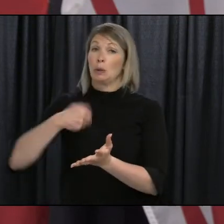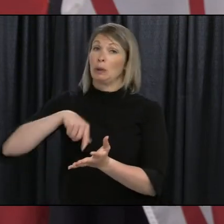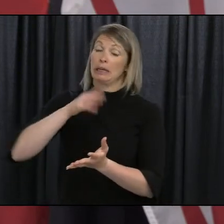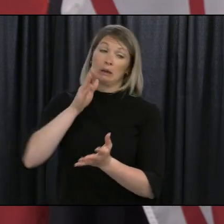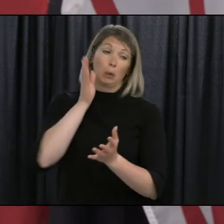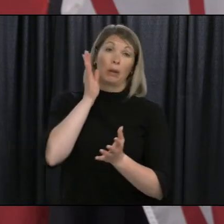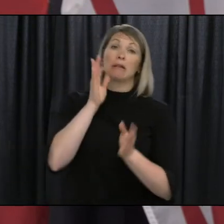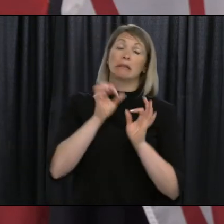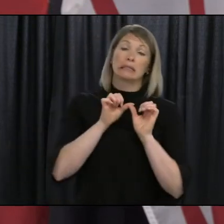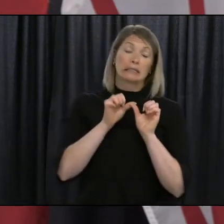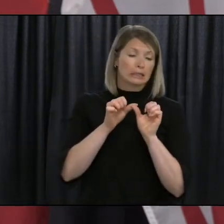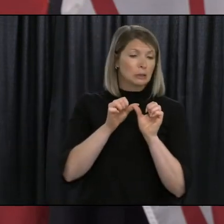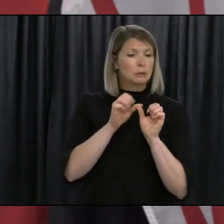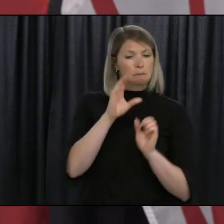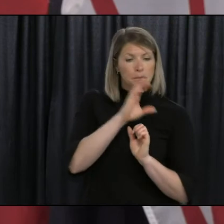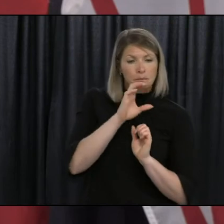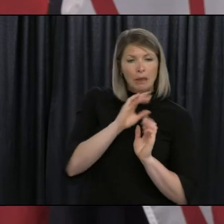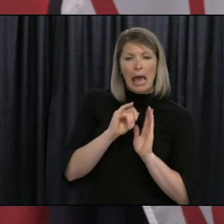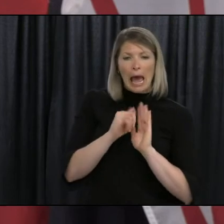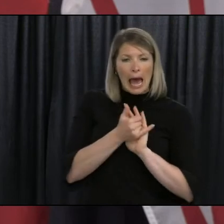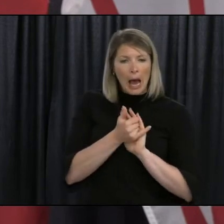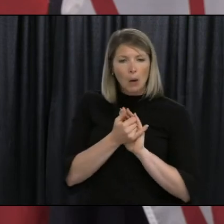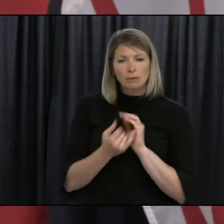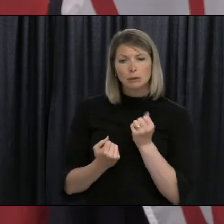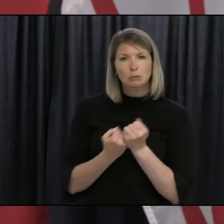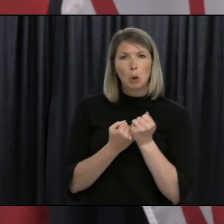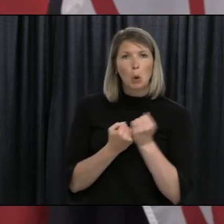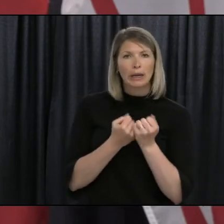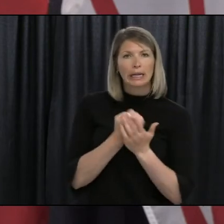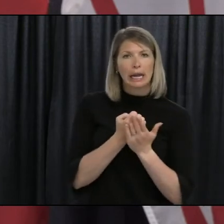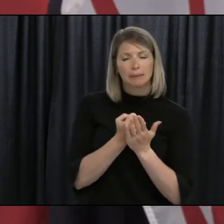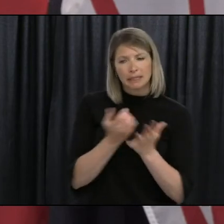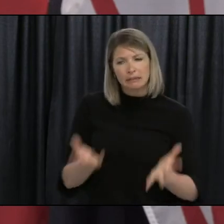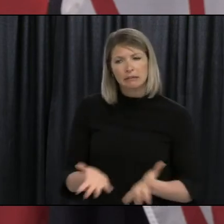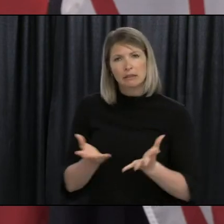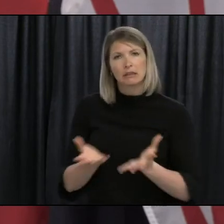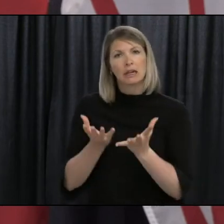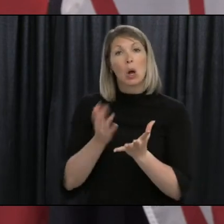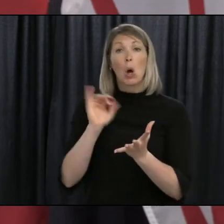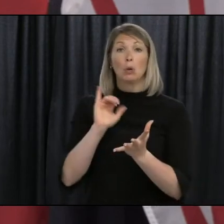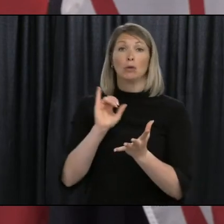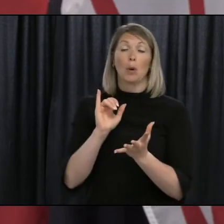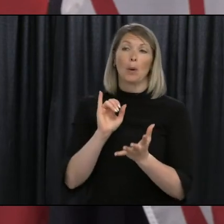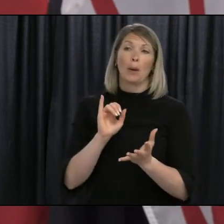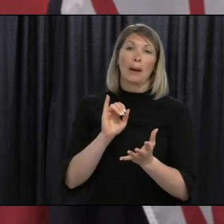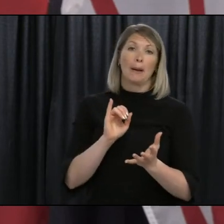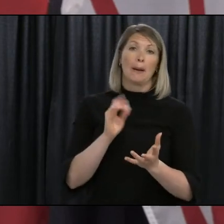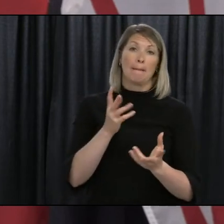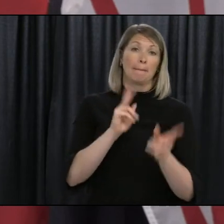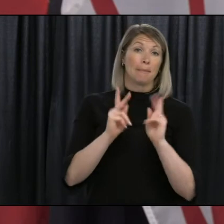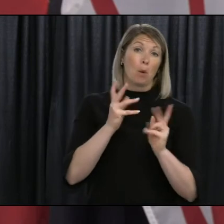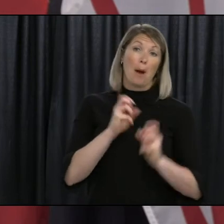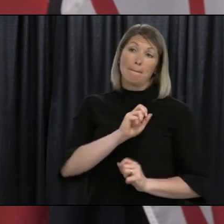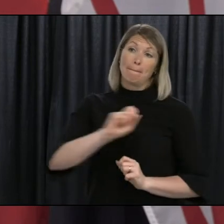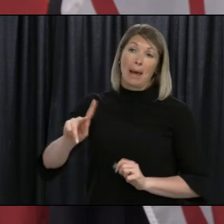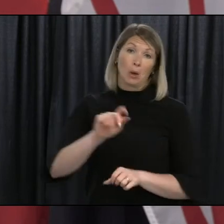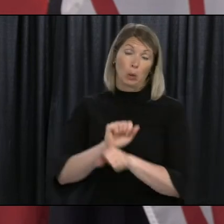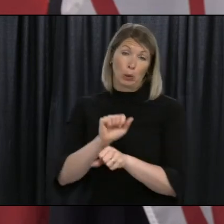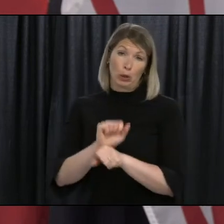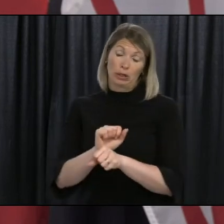ways of boosting the economy and getting people back to work and helping people through this, while at the